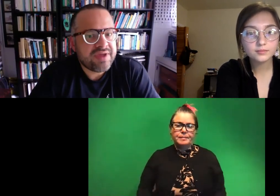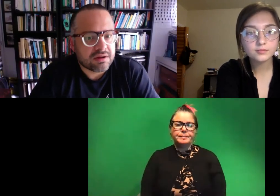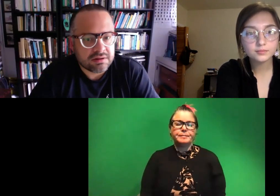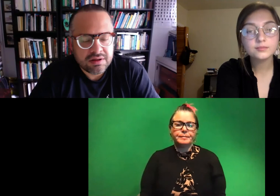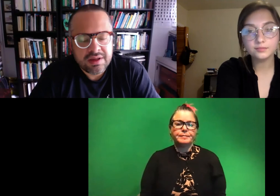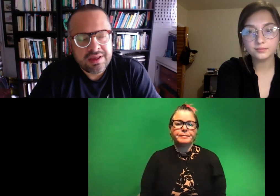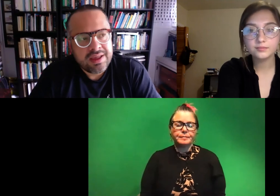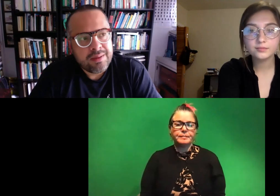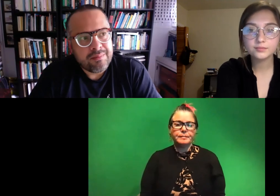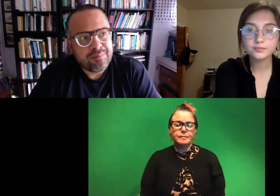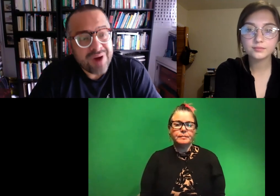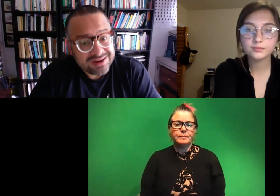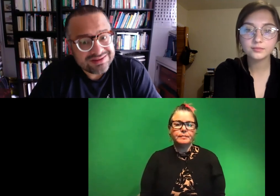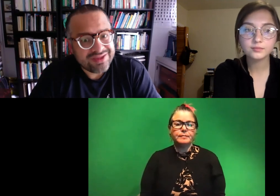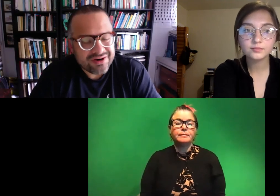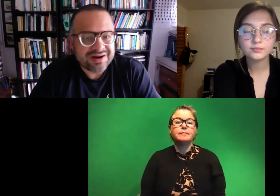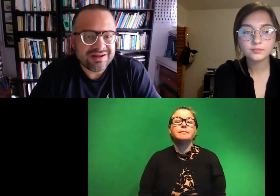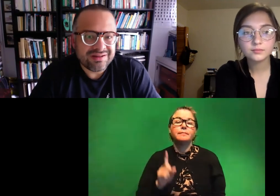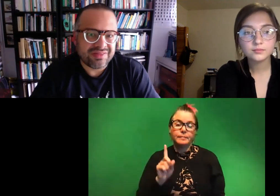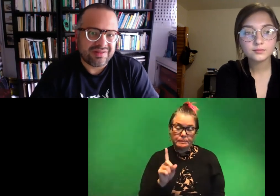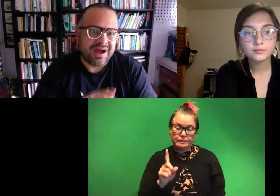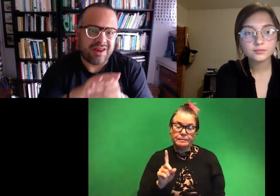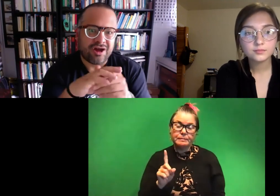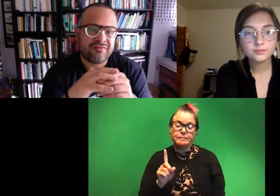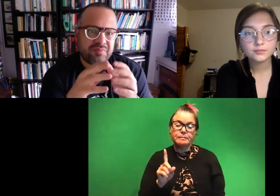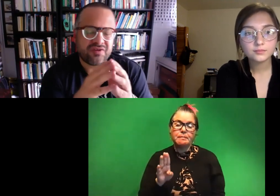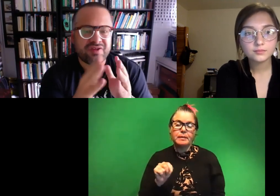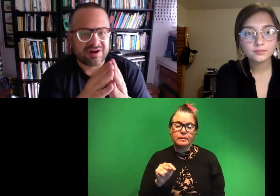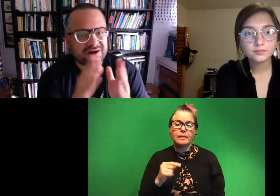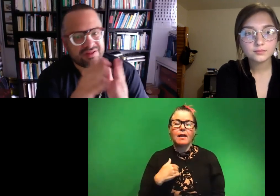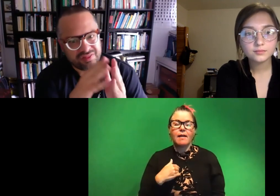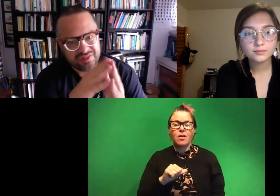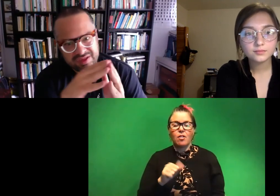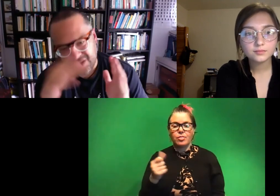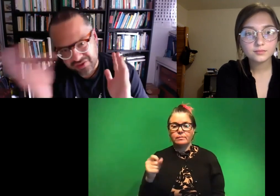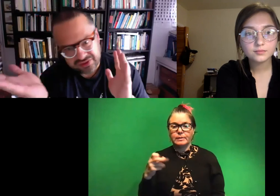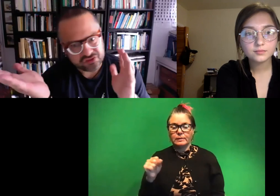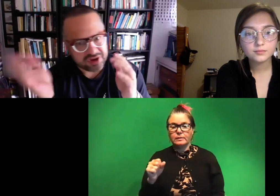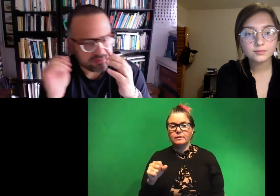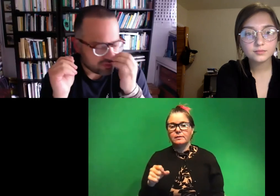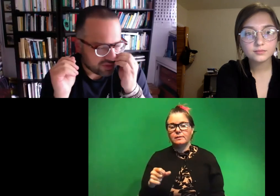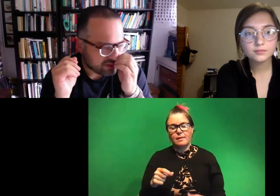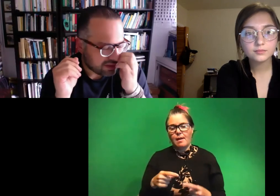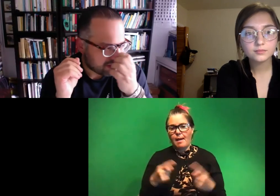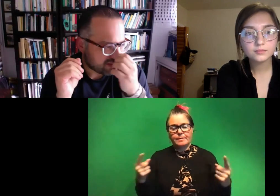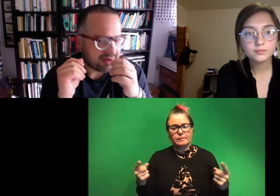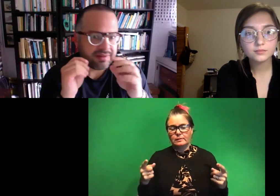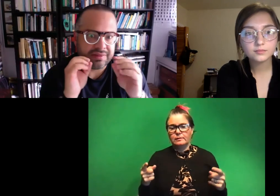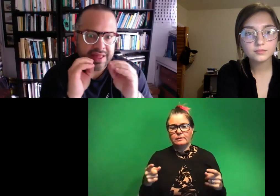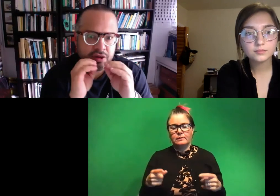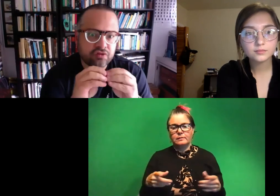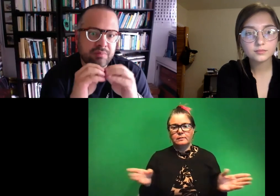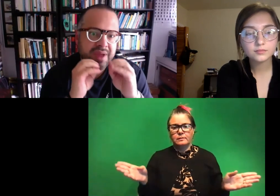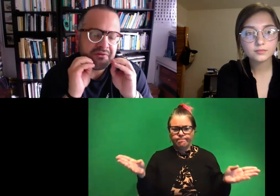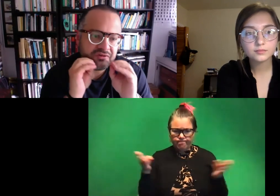they feed on. Mm. But there are a lot of species that are the other extreme, you know, that